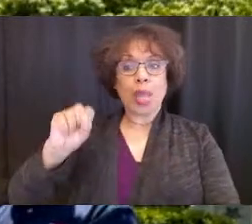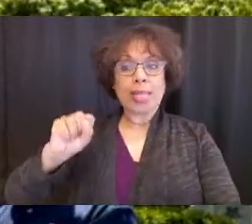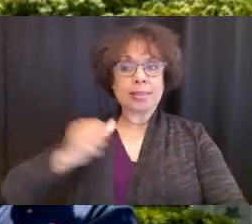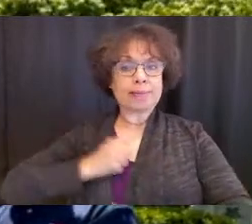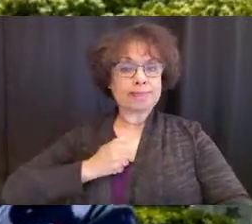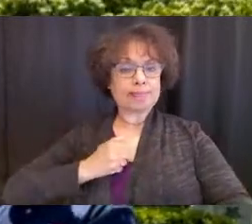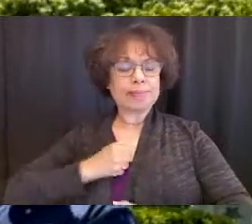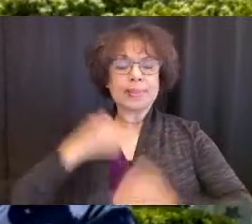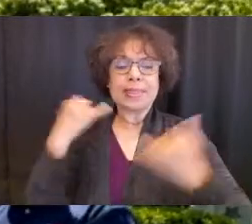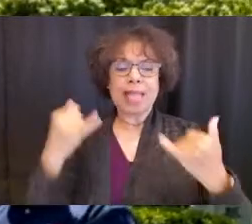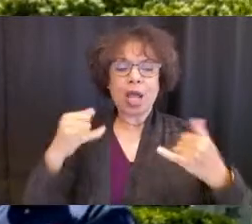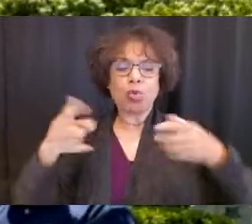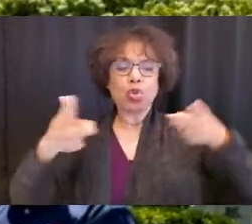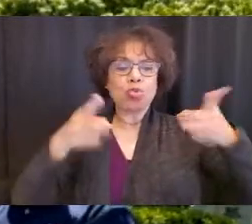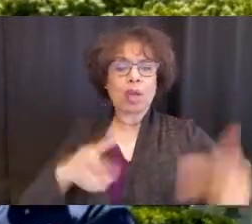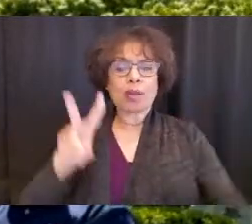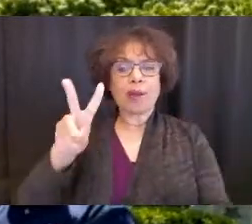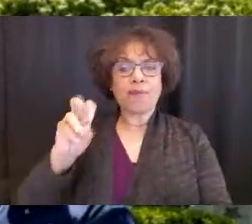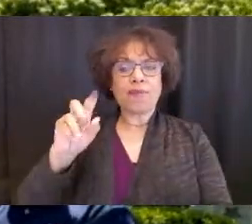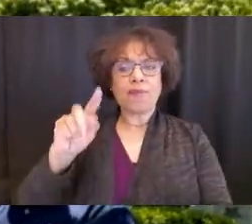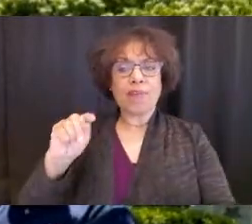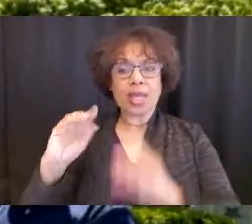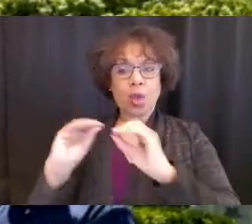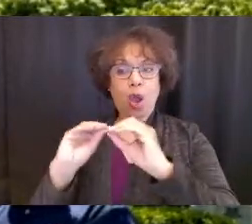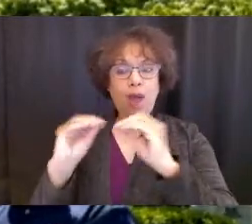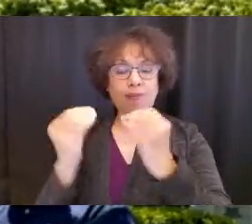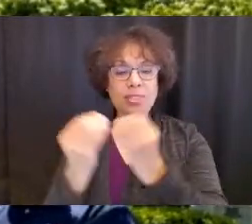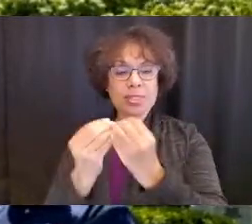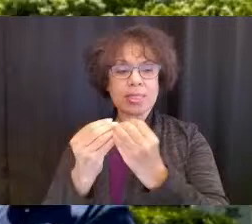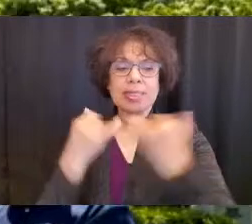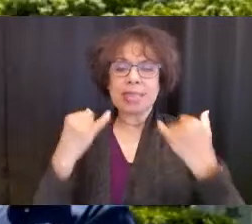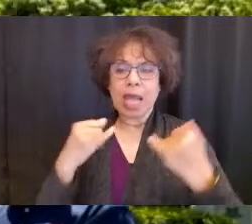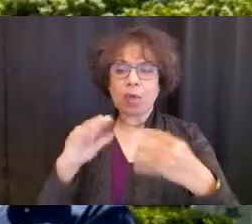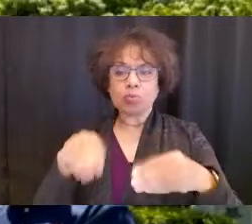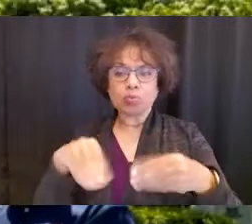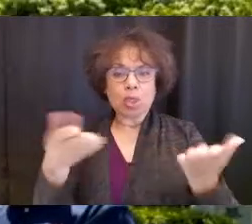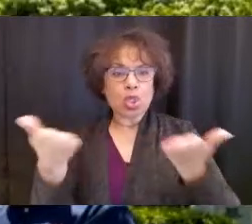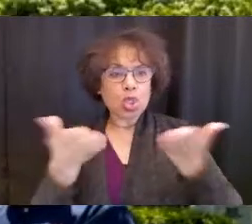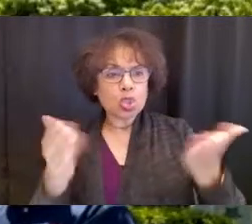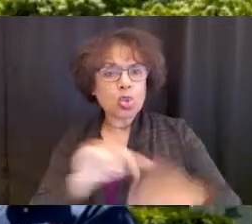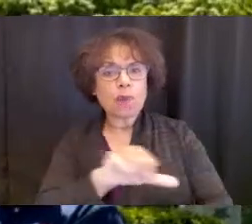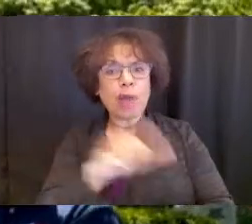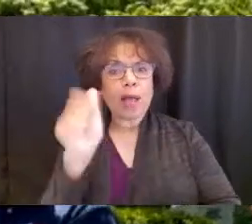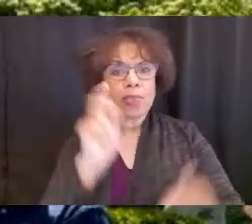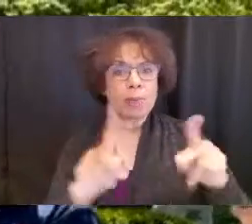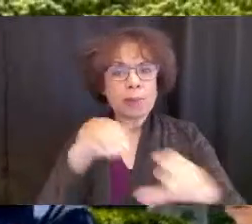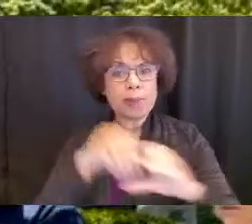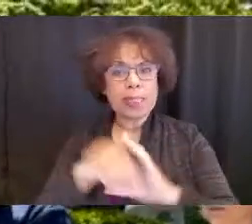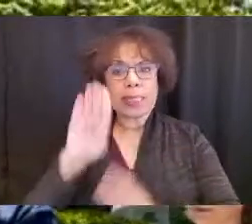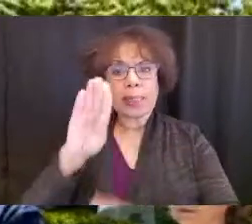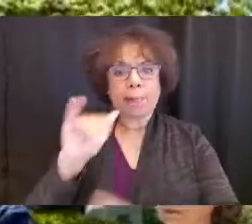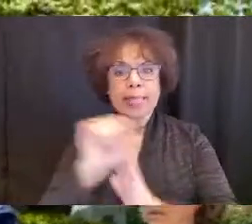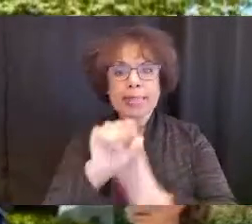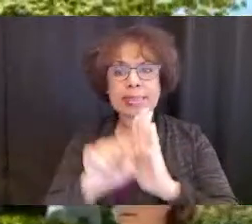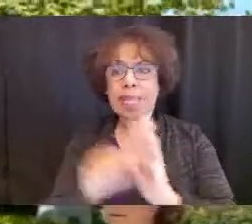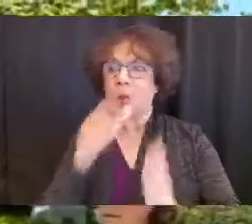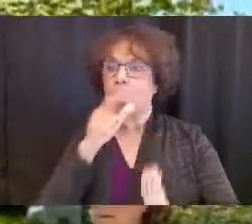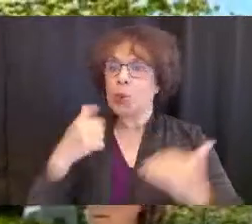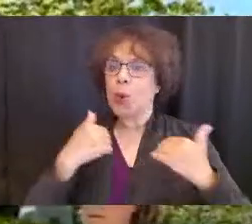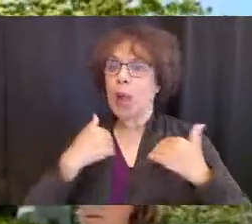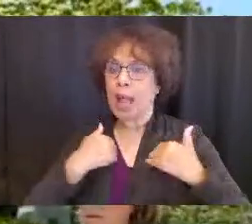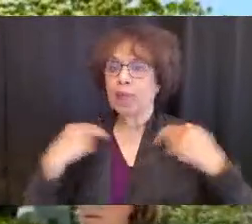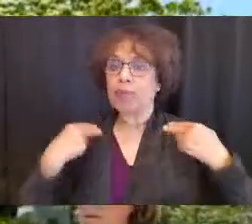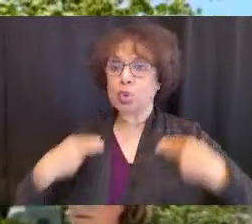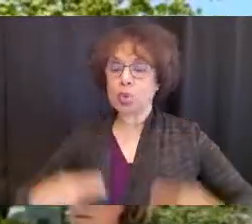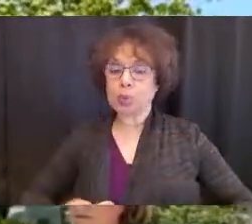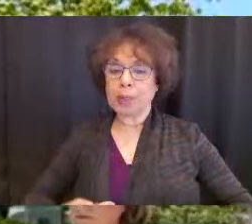director of Revere's Veteran Service Office, he is serving other Bay Staters who have worn the uniform. He'll be